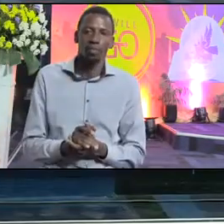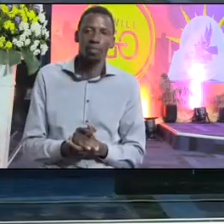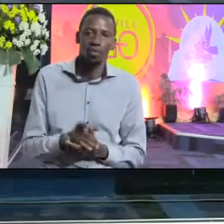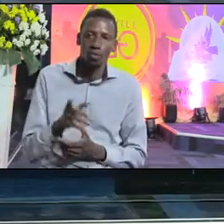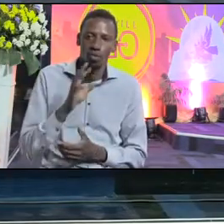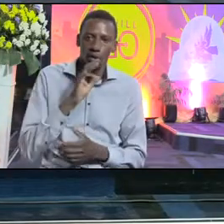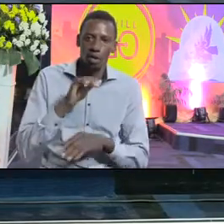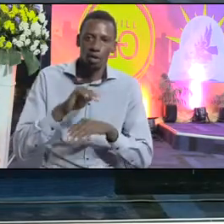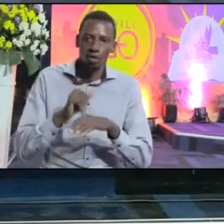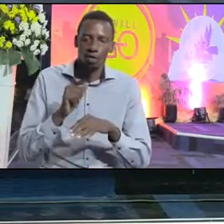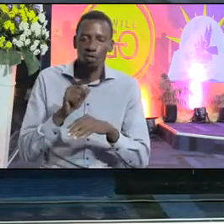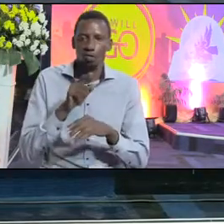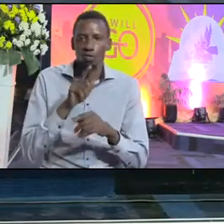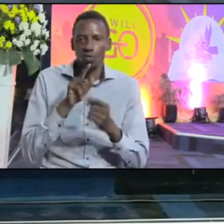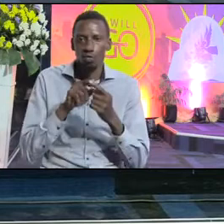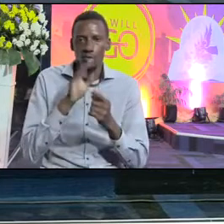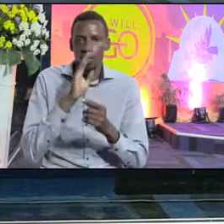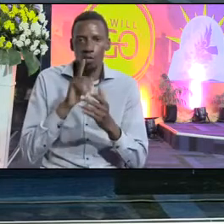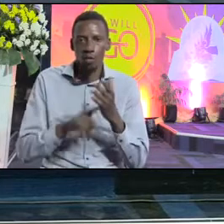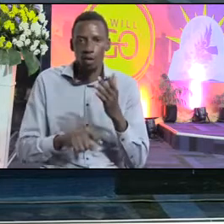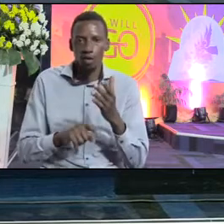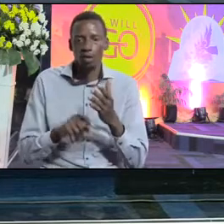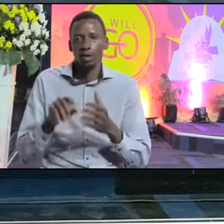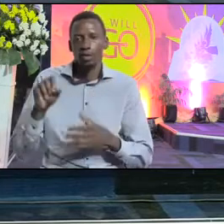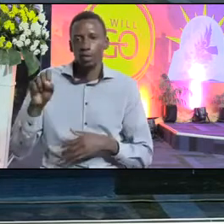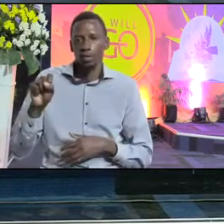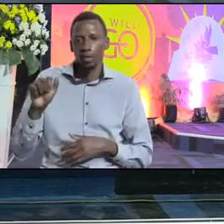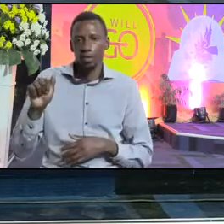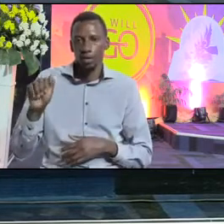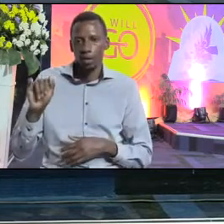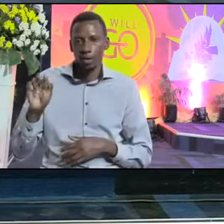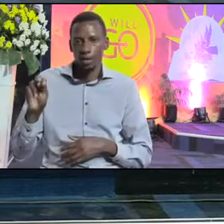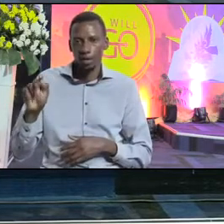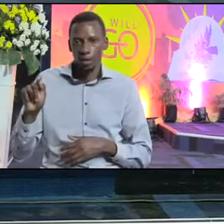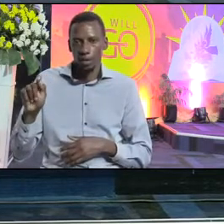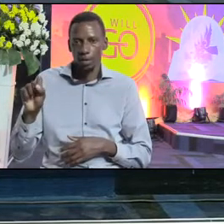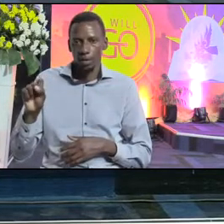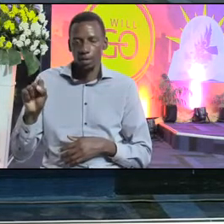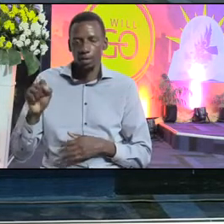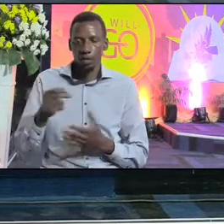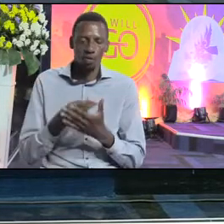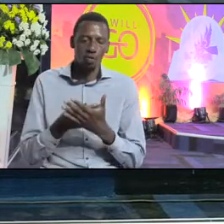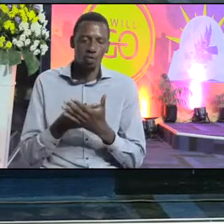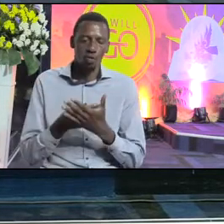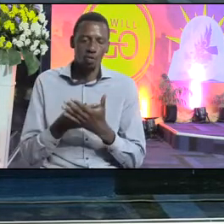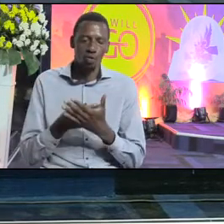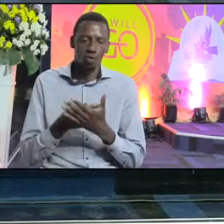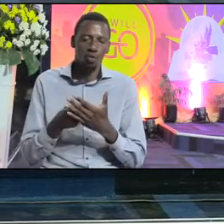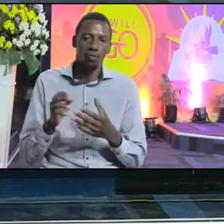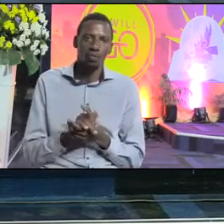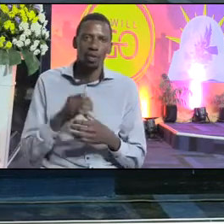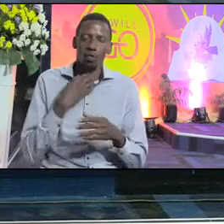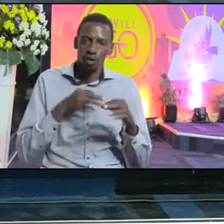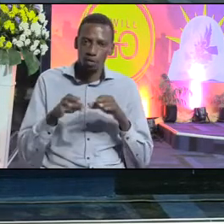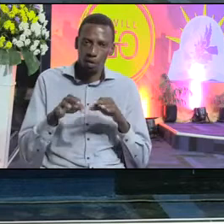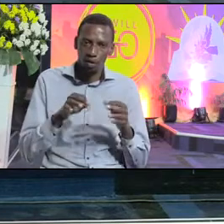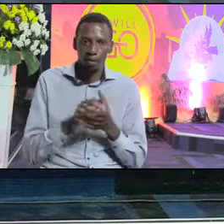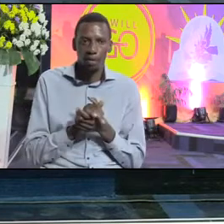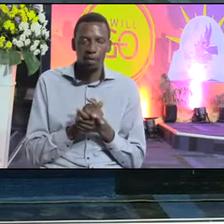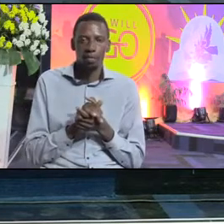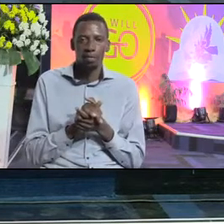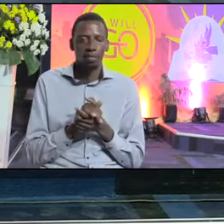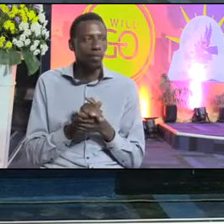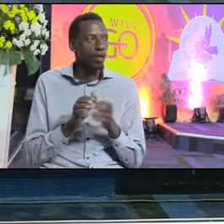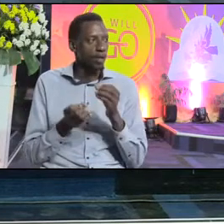to be what? Why are you whispering? You're called to be what? Saints. Now let me give you the definition of a saint, and then I'll sit